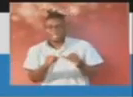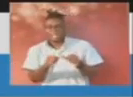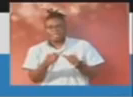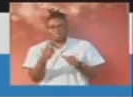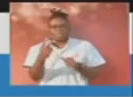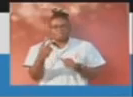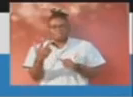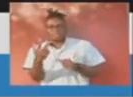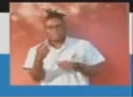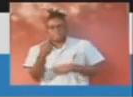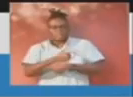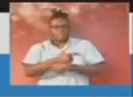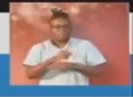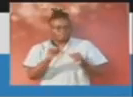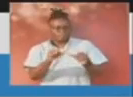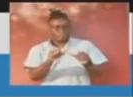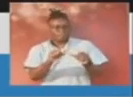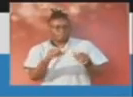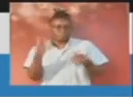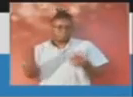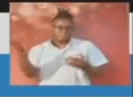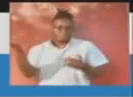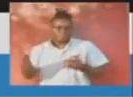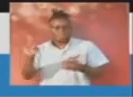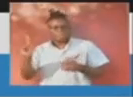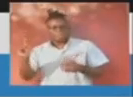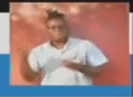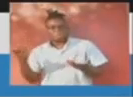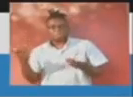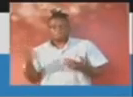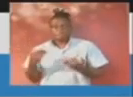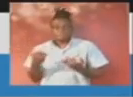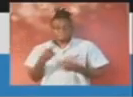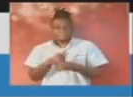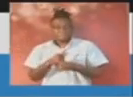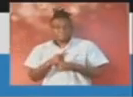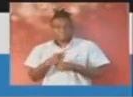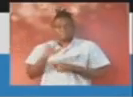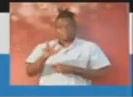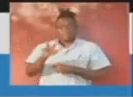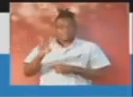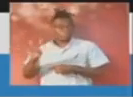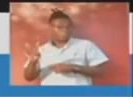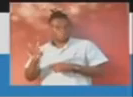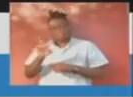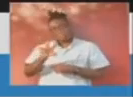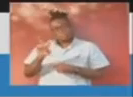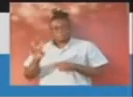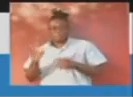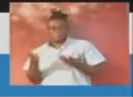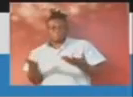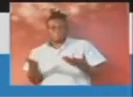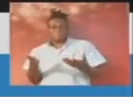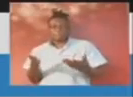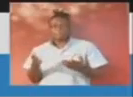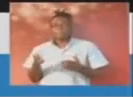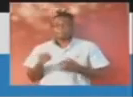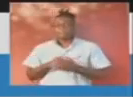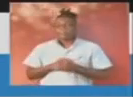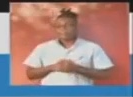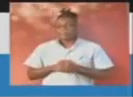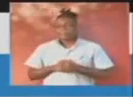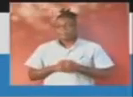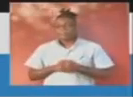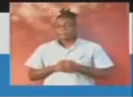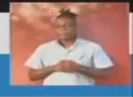number of patients today is 32. And in effect, the total number of patients discharged from Sunday to now has been